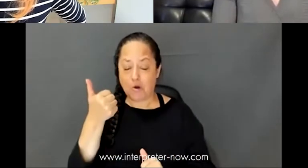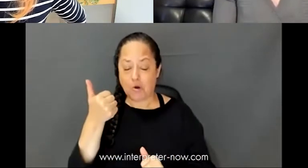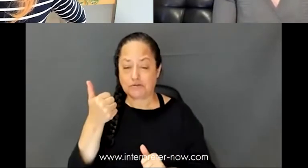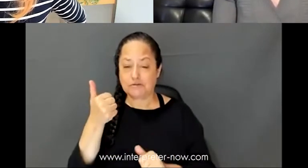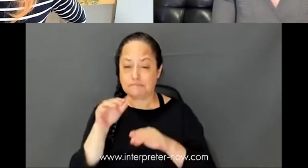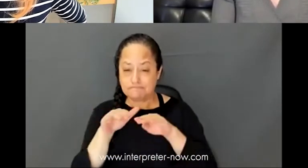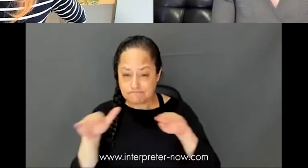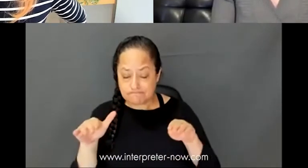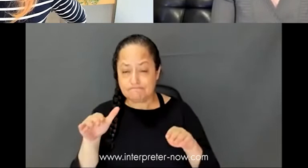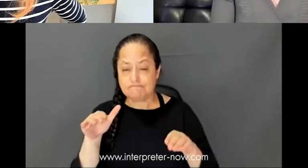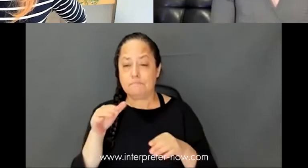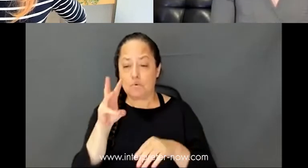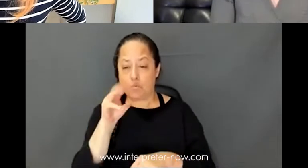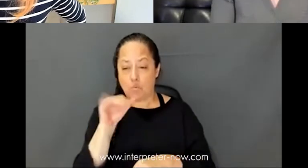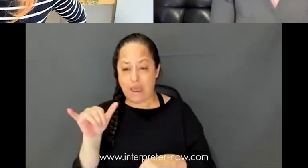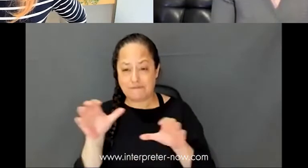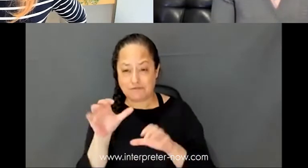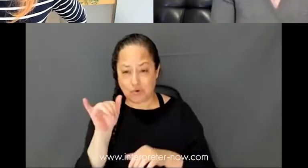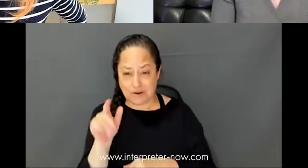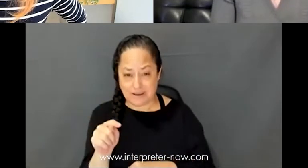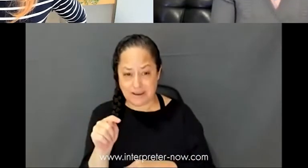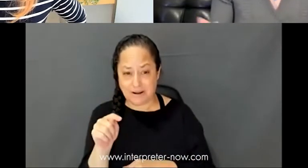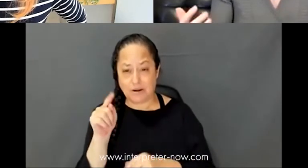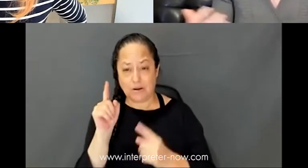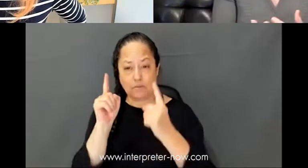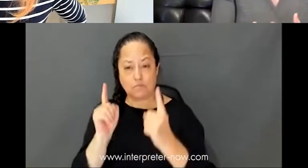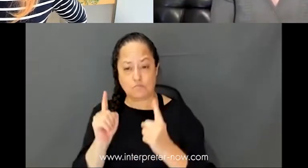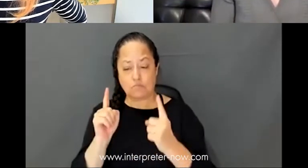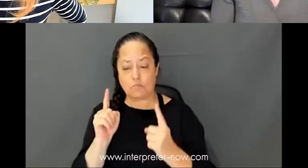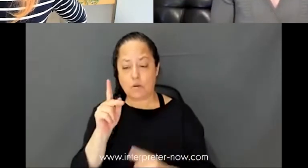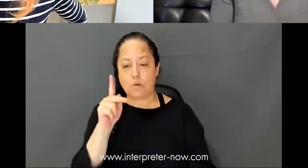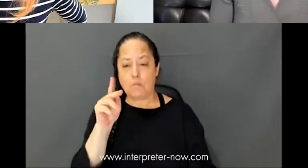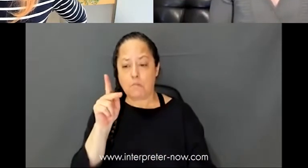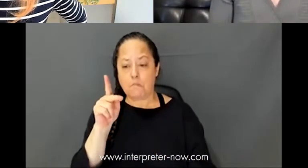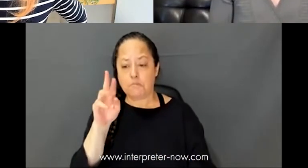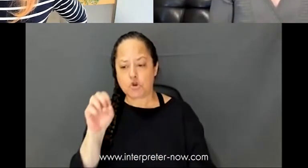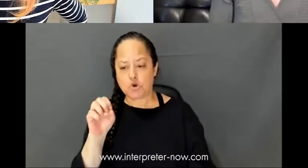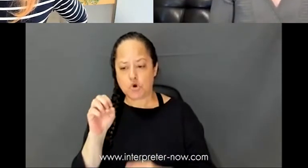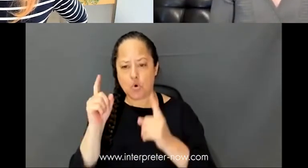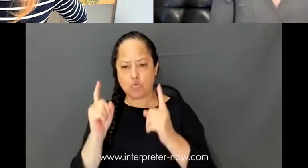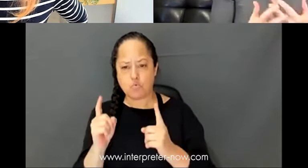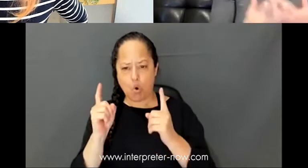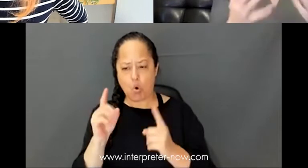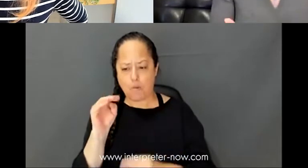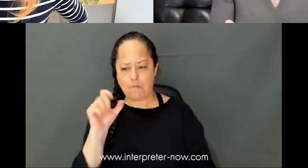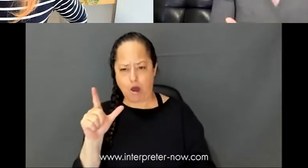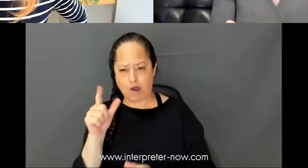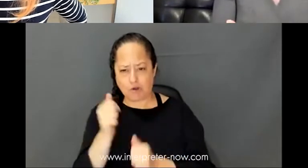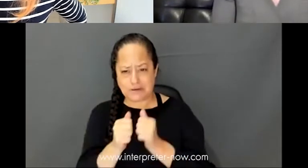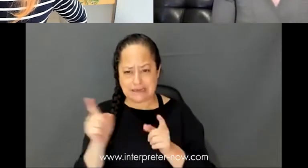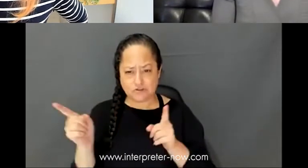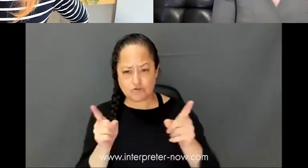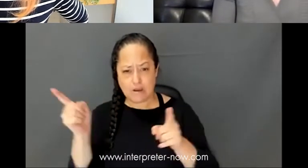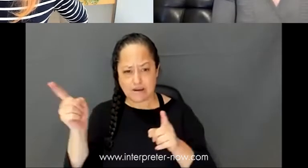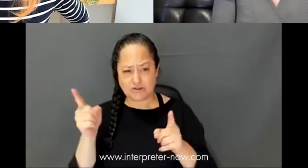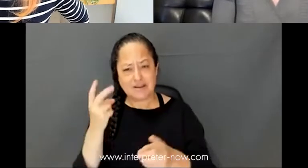and effective way of doing it. Essentially, peer role modeling in every direction. Now, obviously, in some ways, it's hard